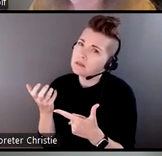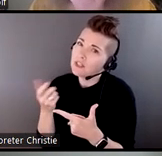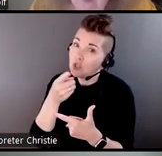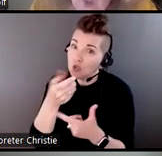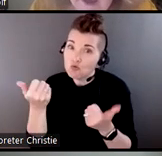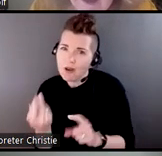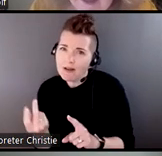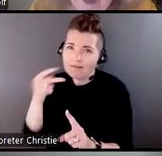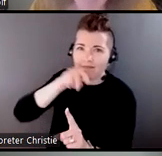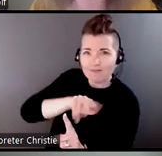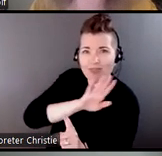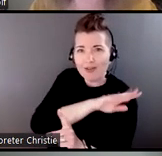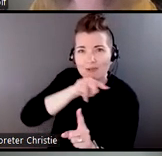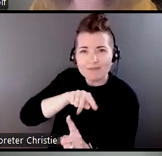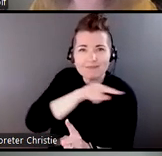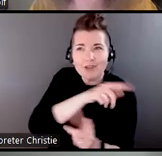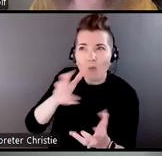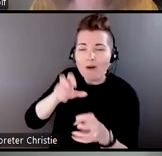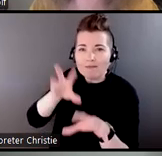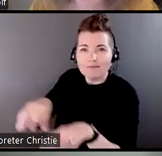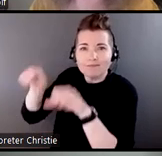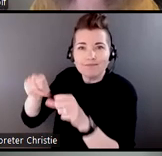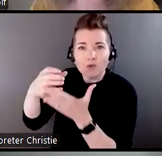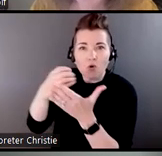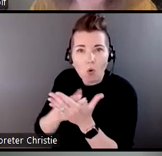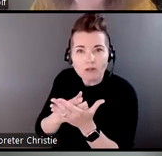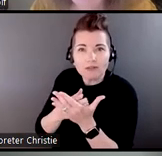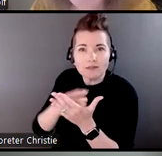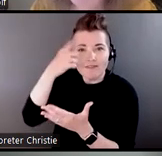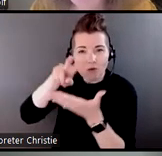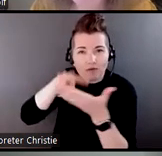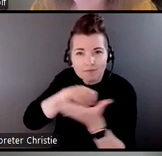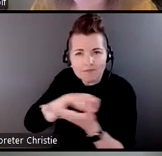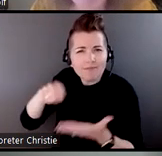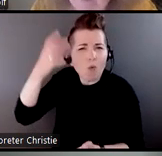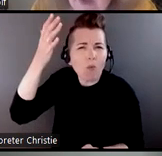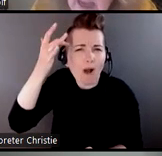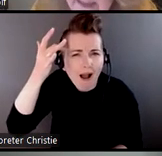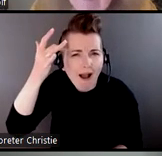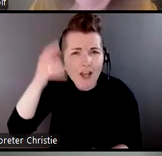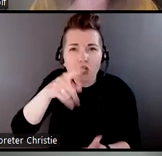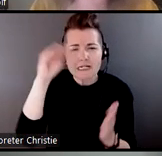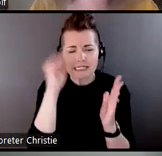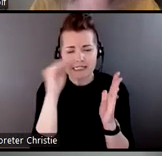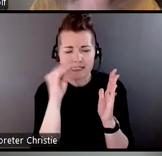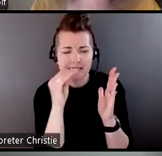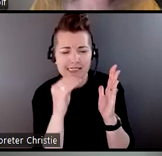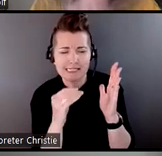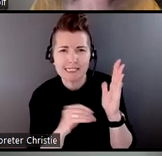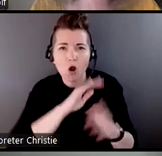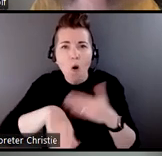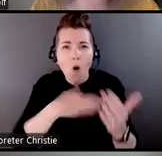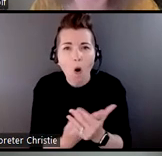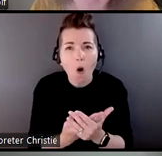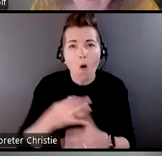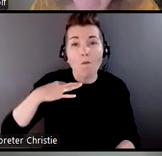your program? What is it that they are hoping to achieve? And list as many benefits as you possibly can,